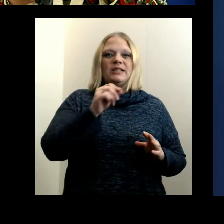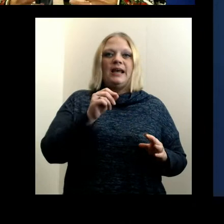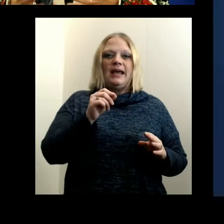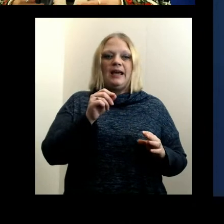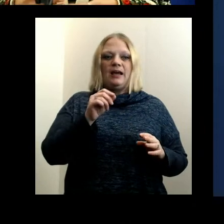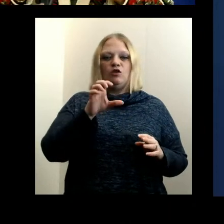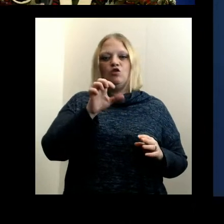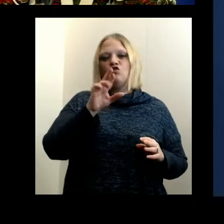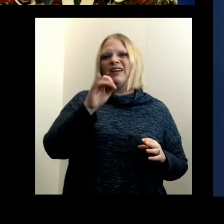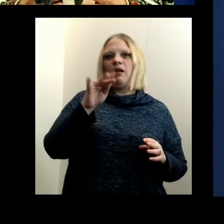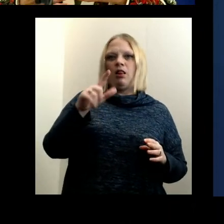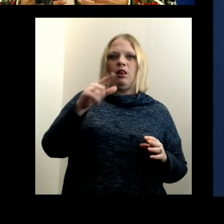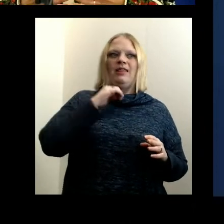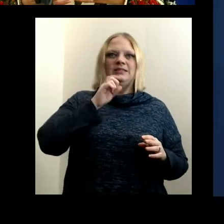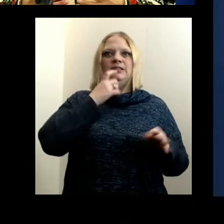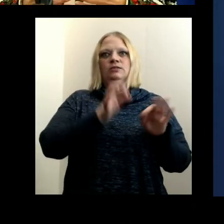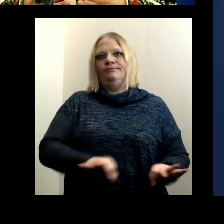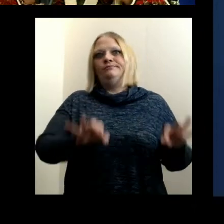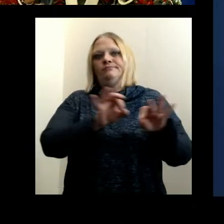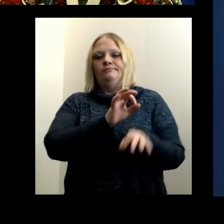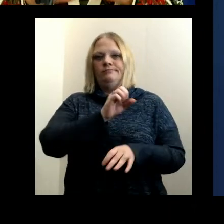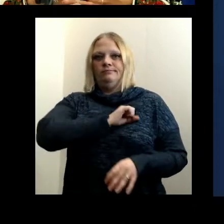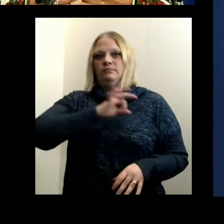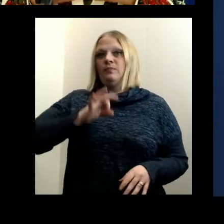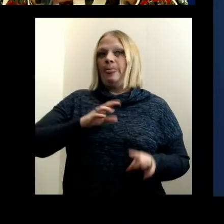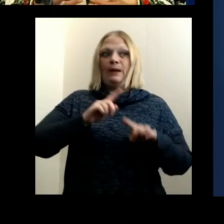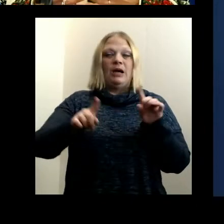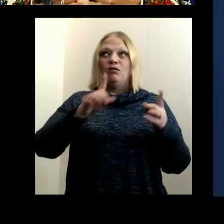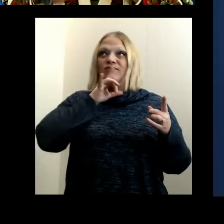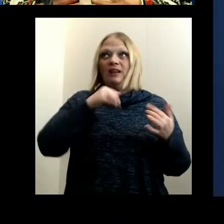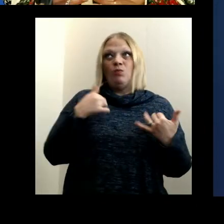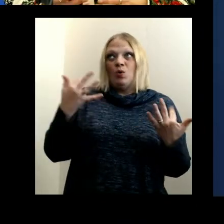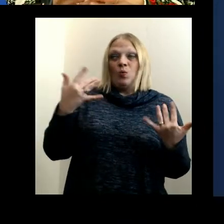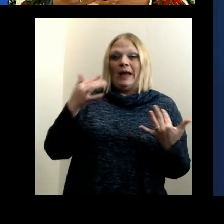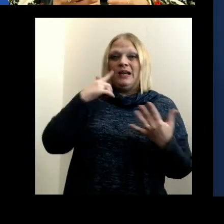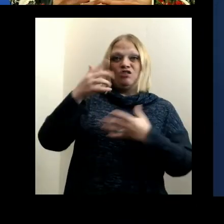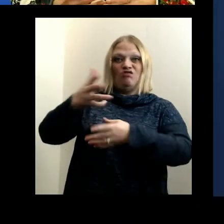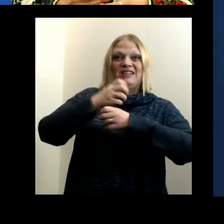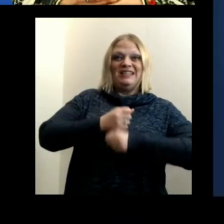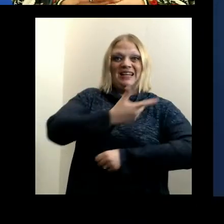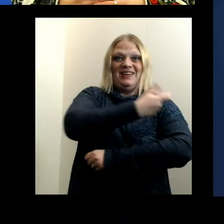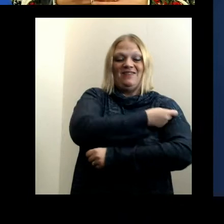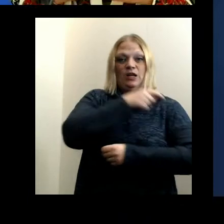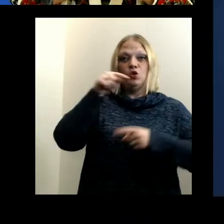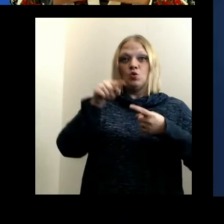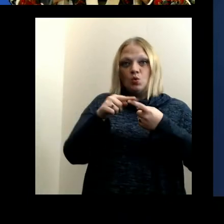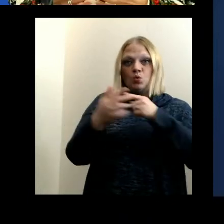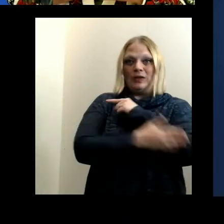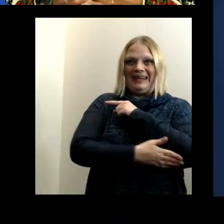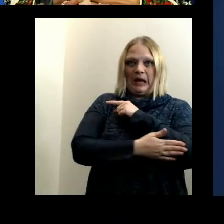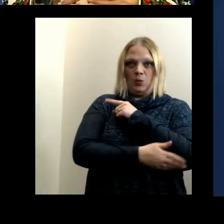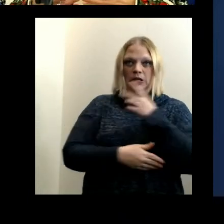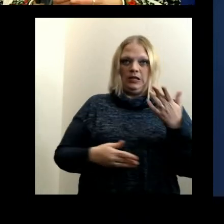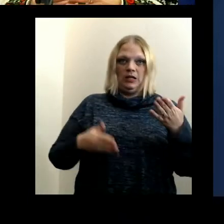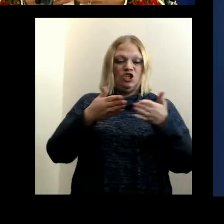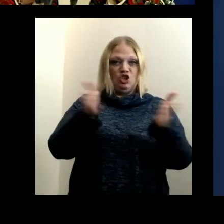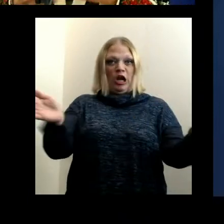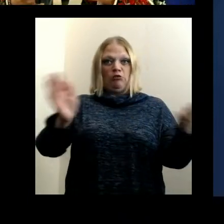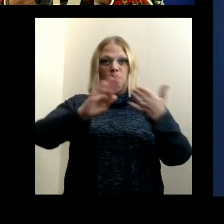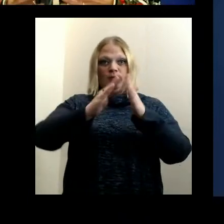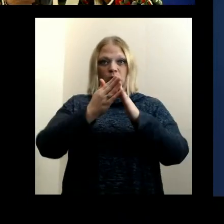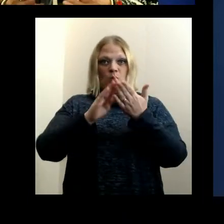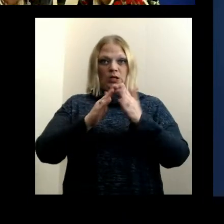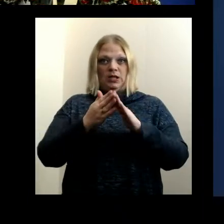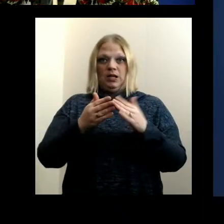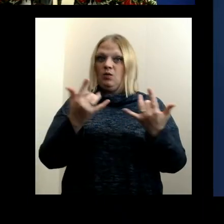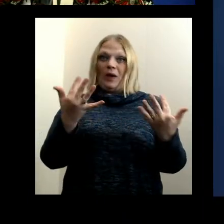But again, it's a supply chain issue right now. We're waiting to receive the vaccines to the county, and the general community is going to